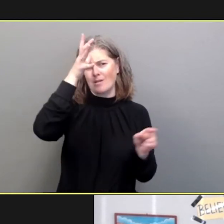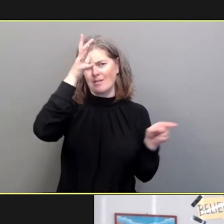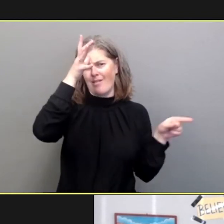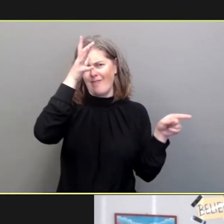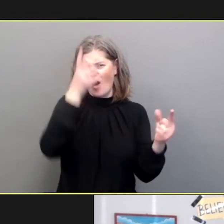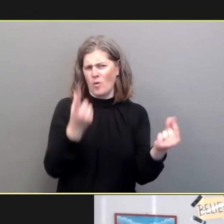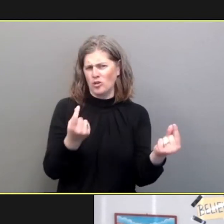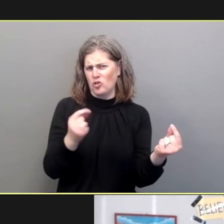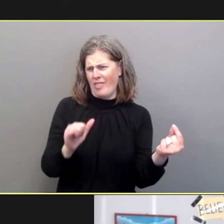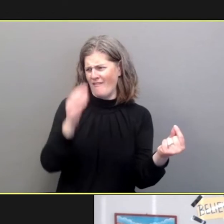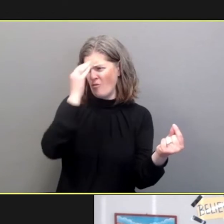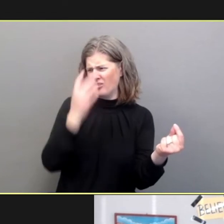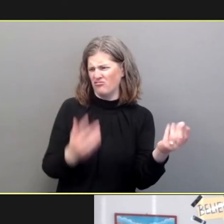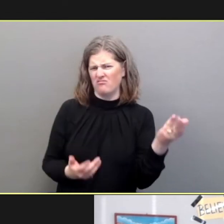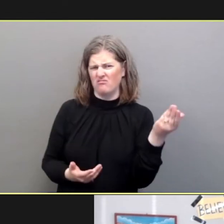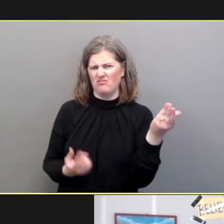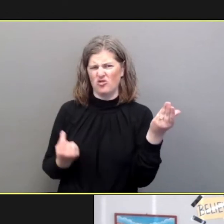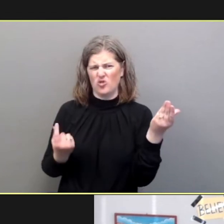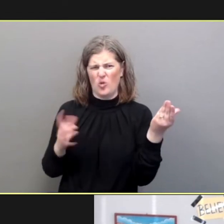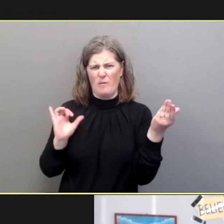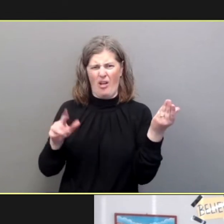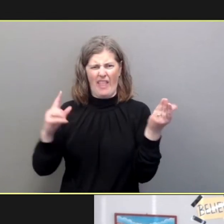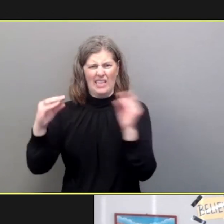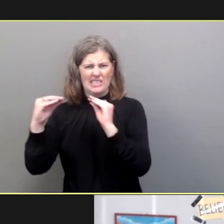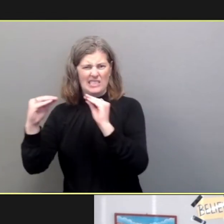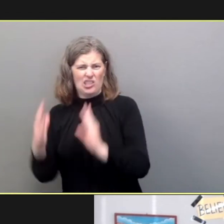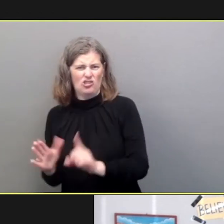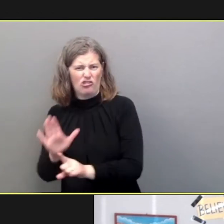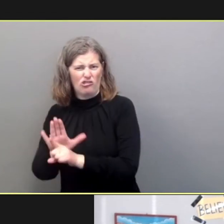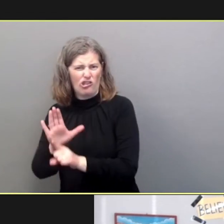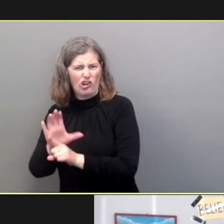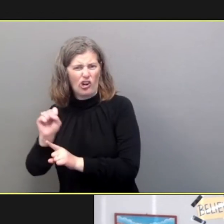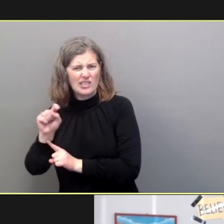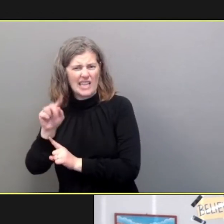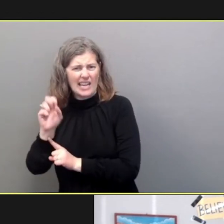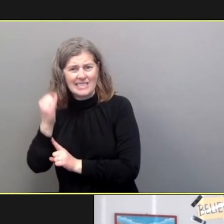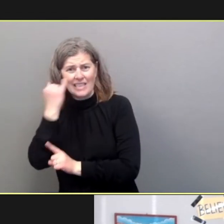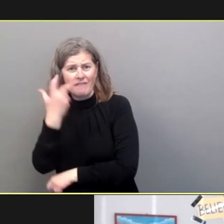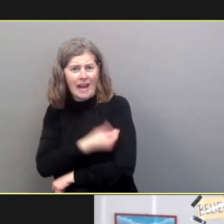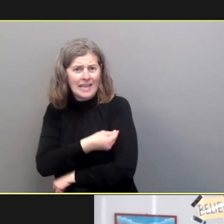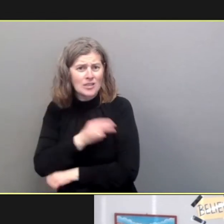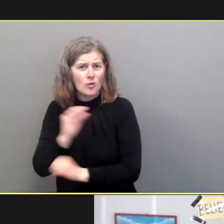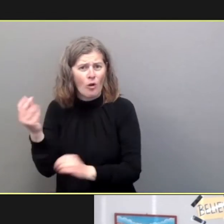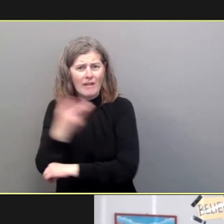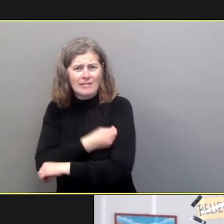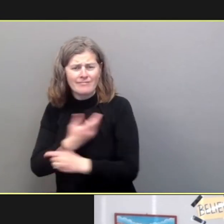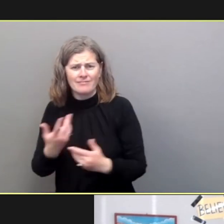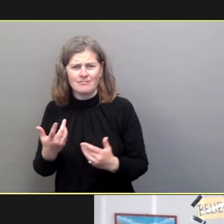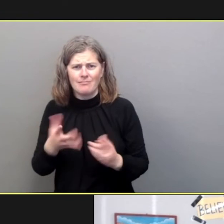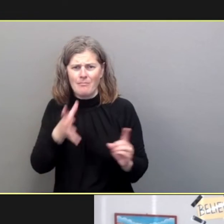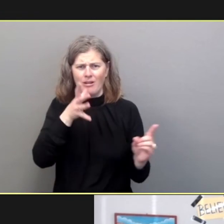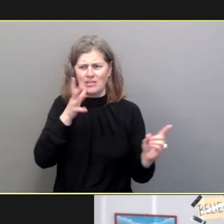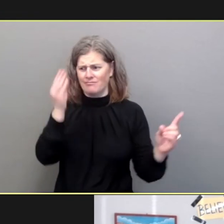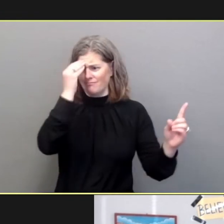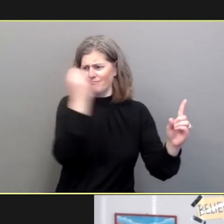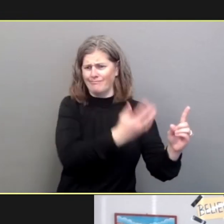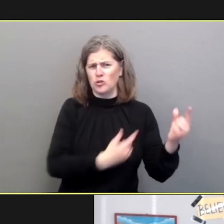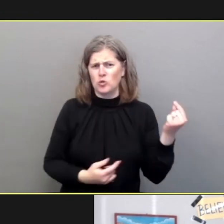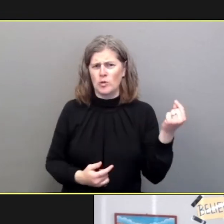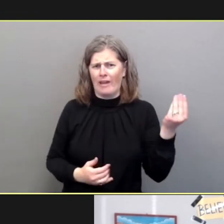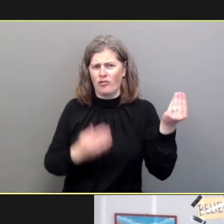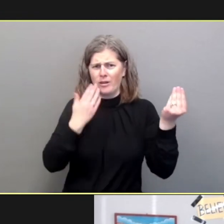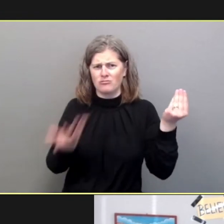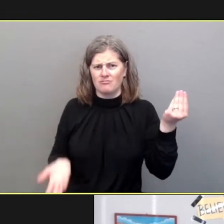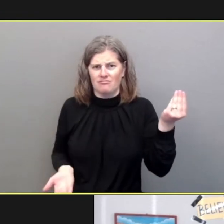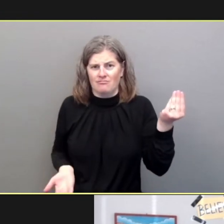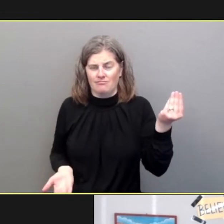the information about the teacher's vaccine status. It's, right